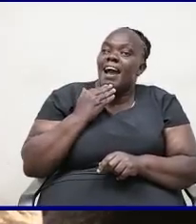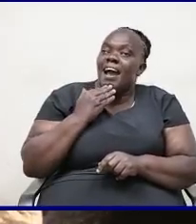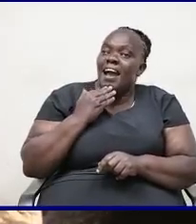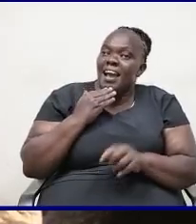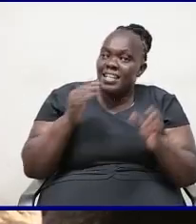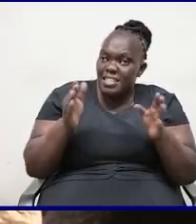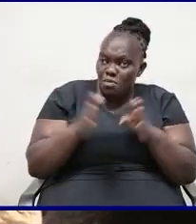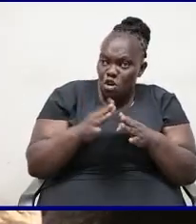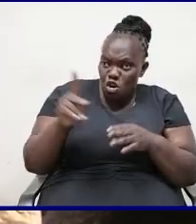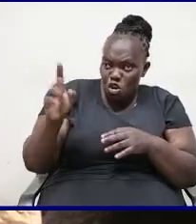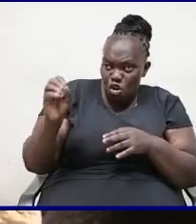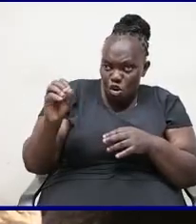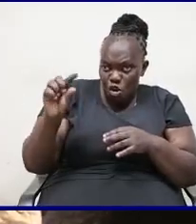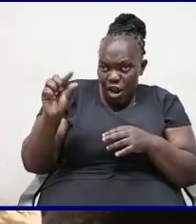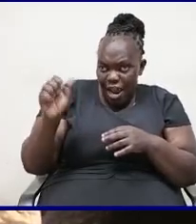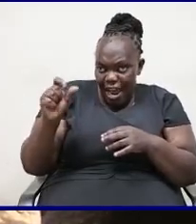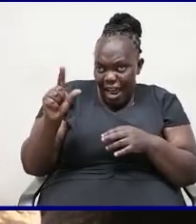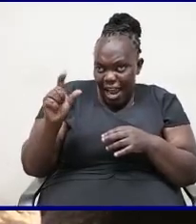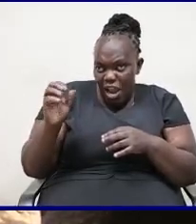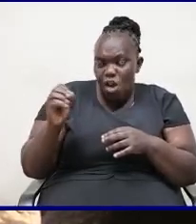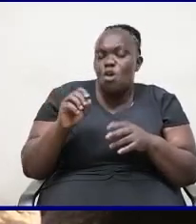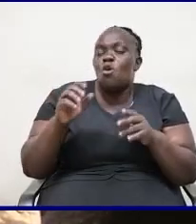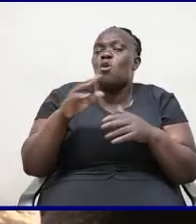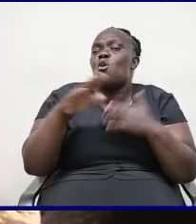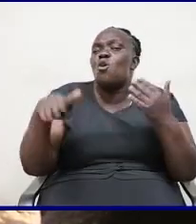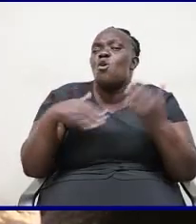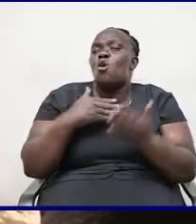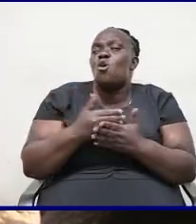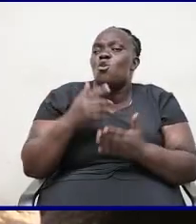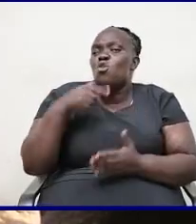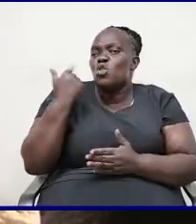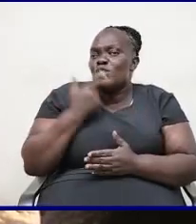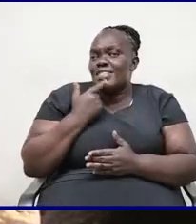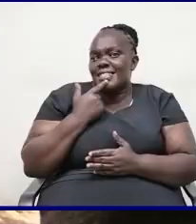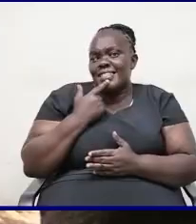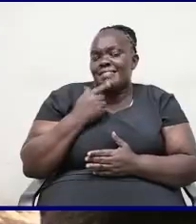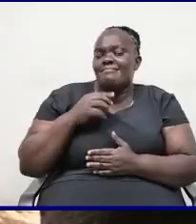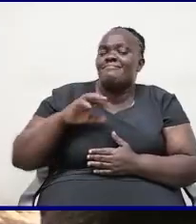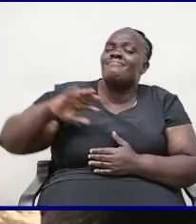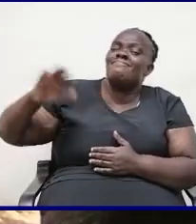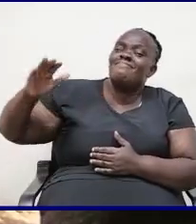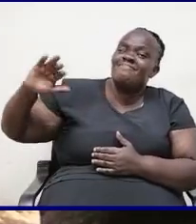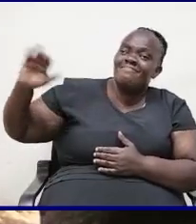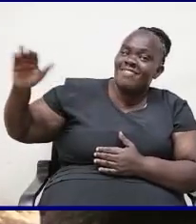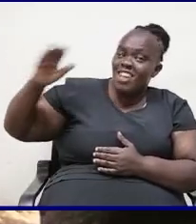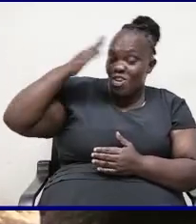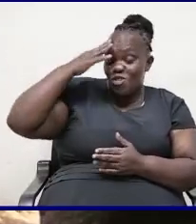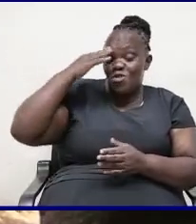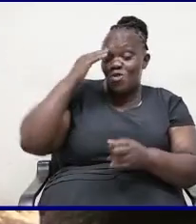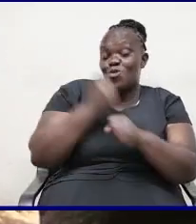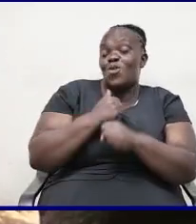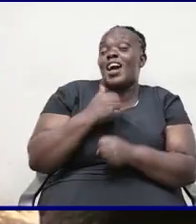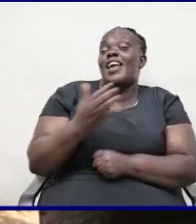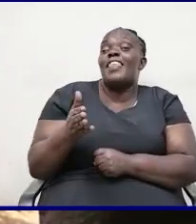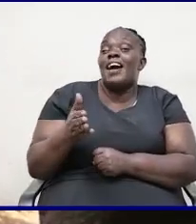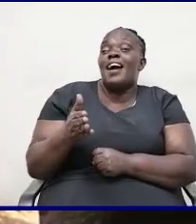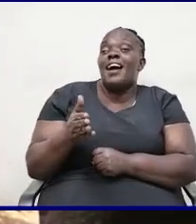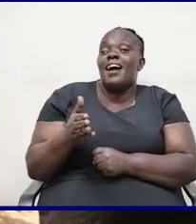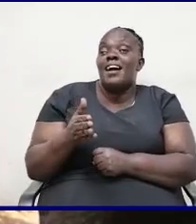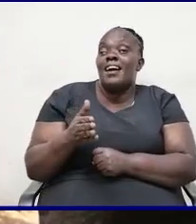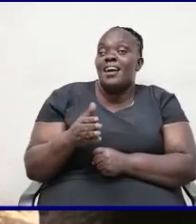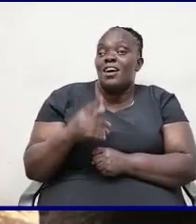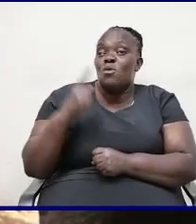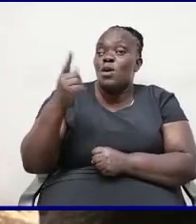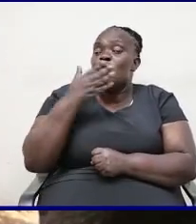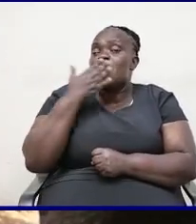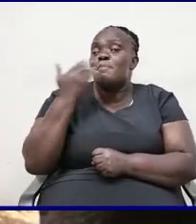another small Kogalo there. Yes. So all those islands, and I worked there, and it